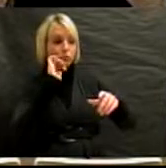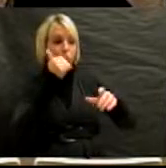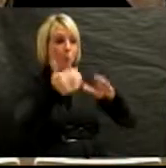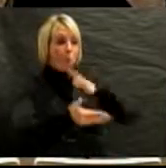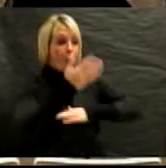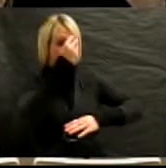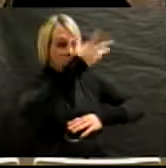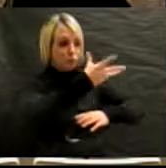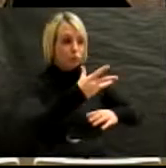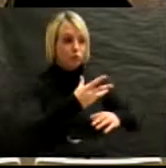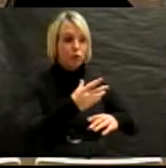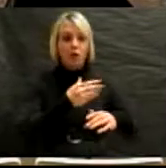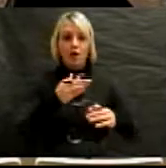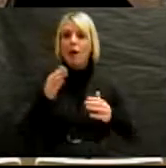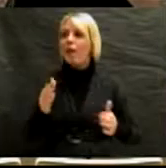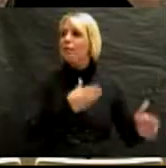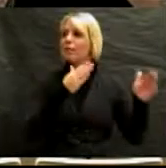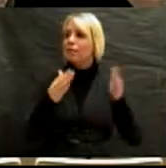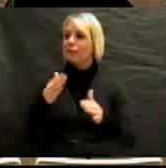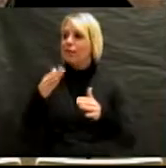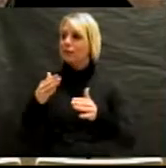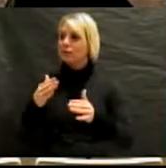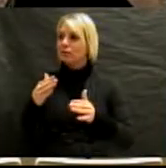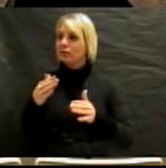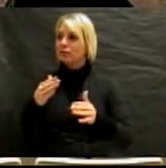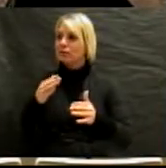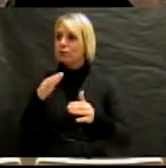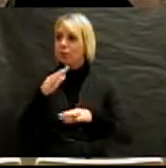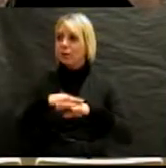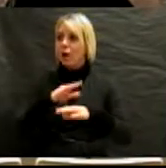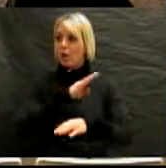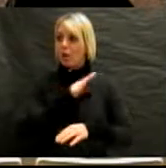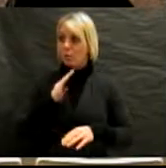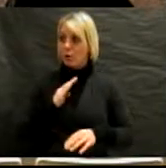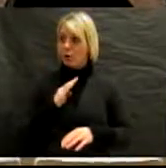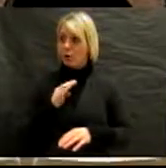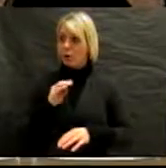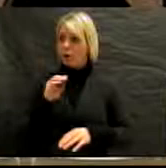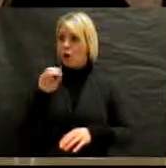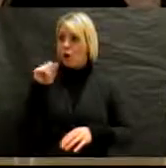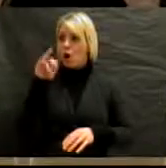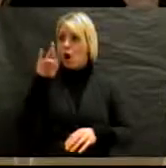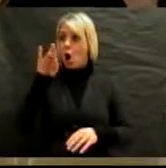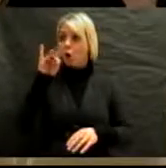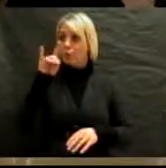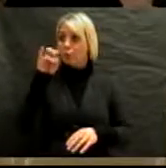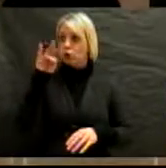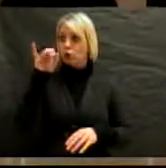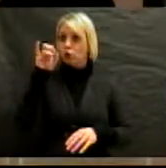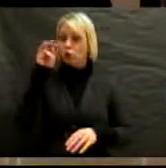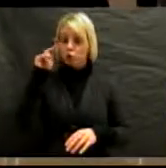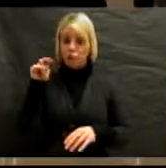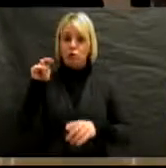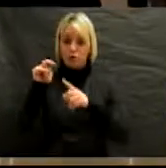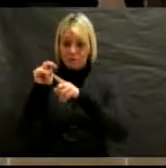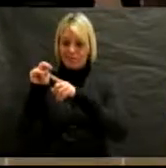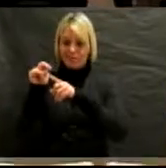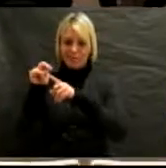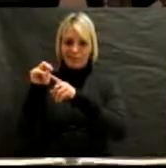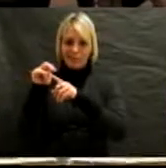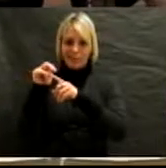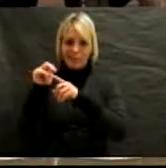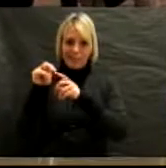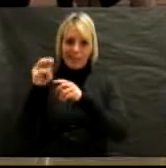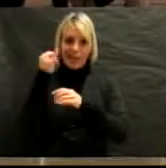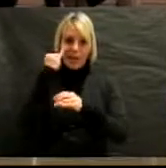it? Arbitration, I guess they'd go Yeah. to arbitration. Binding arbitration? Yeah, for us, that would be the last thing that we would do, but then they can file arbitration